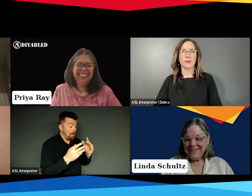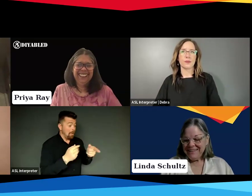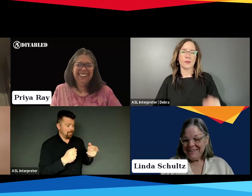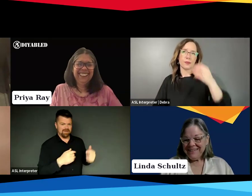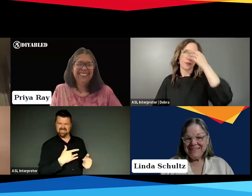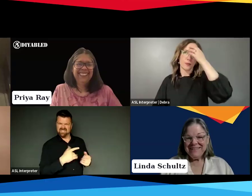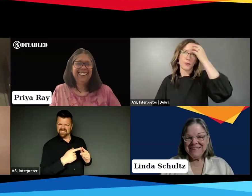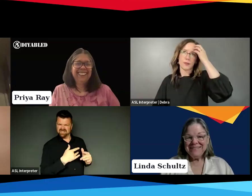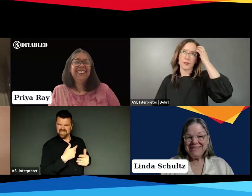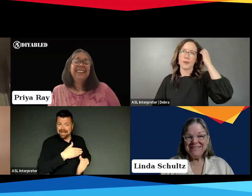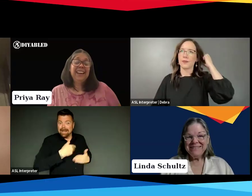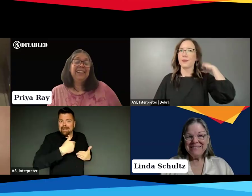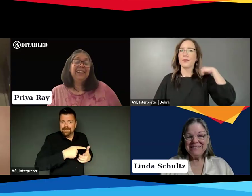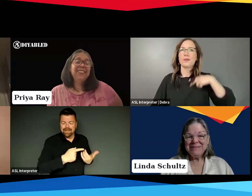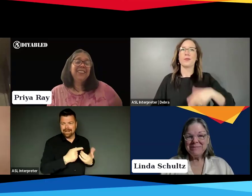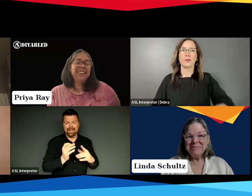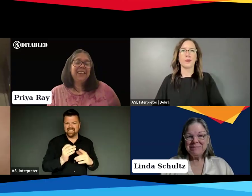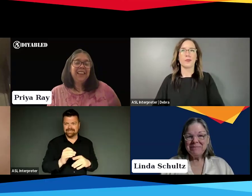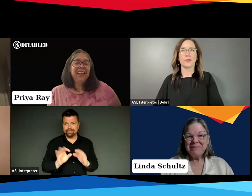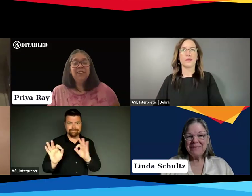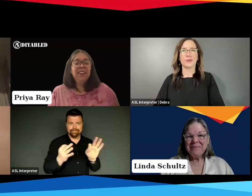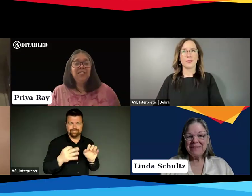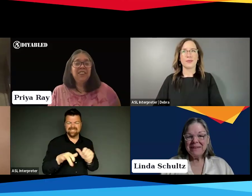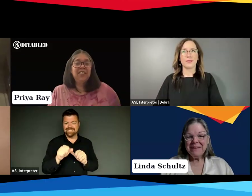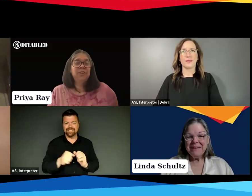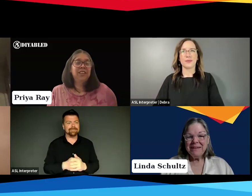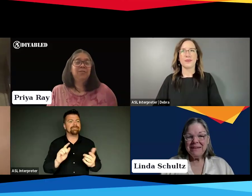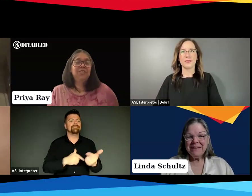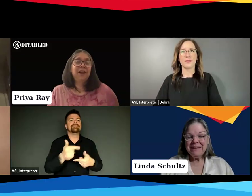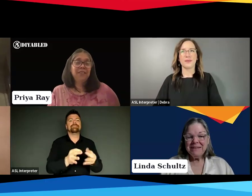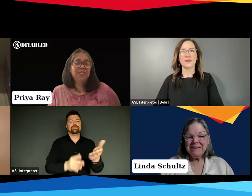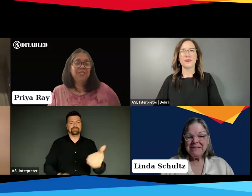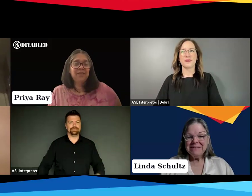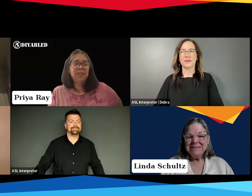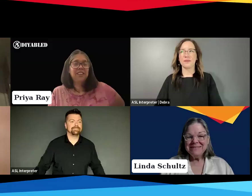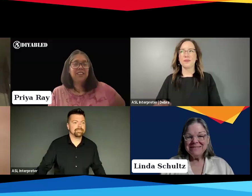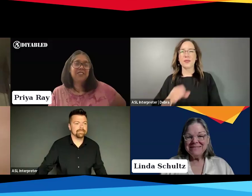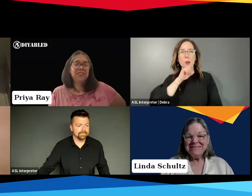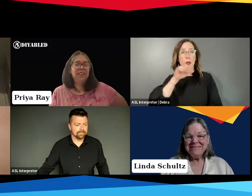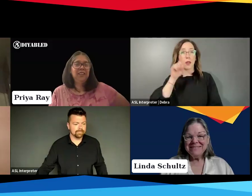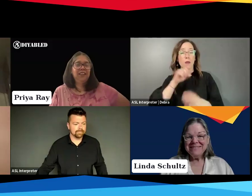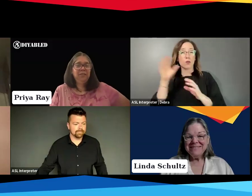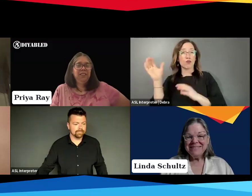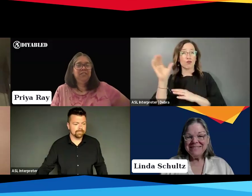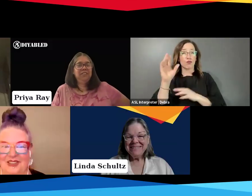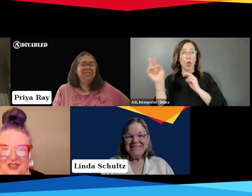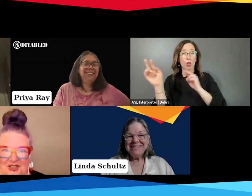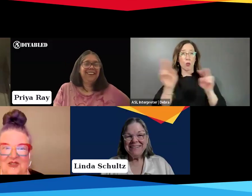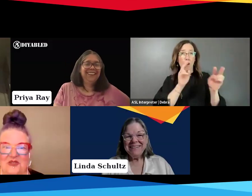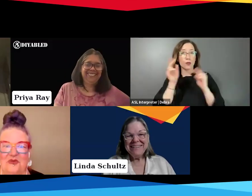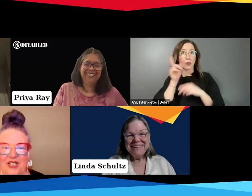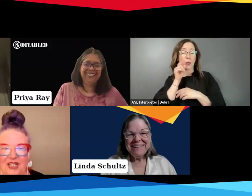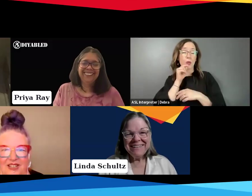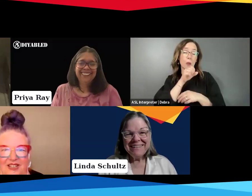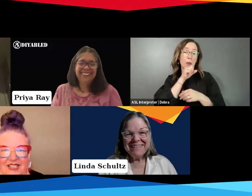like a happier. distraction. Yeah, definitely. Yes. And I would love to go birding with you. I've never done birding, so I would Yay. love to do